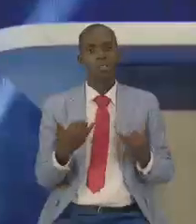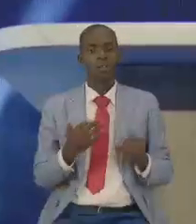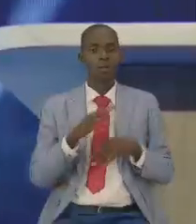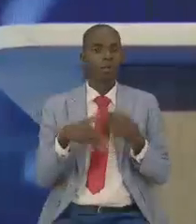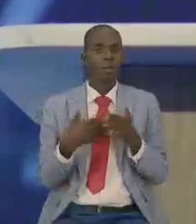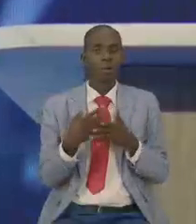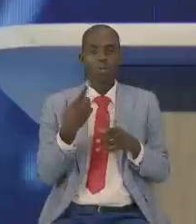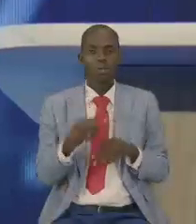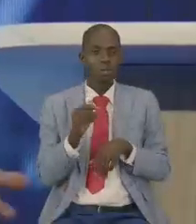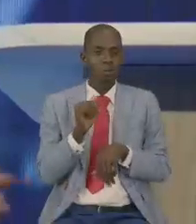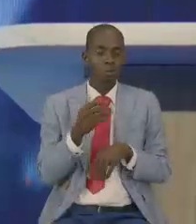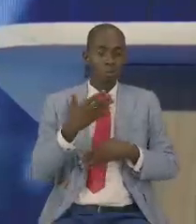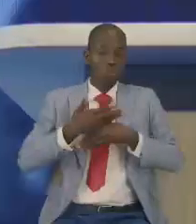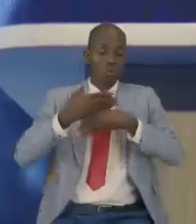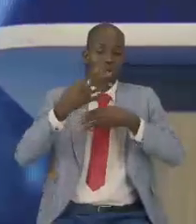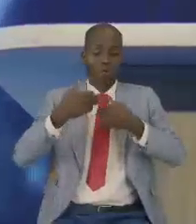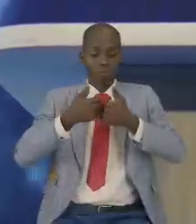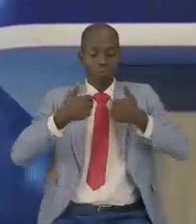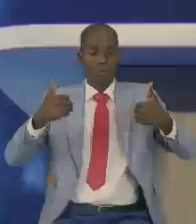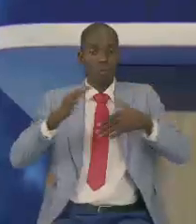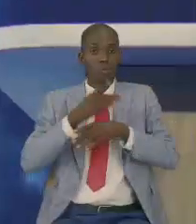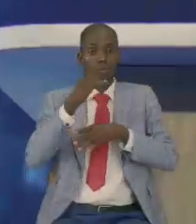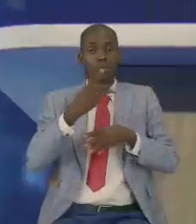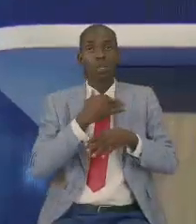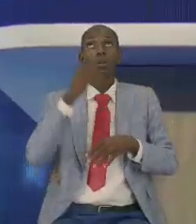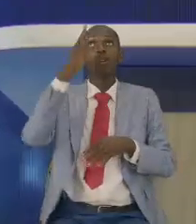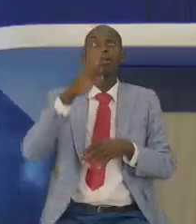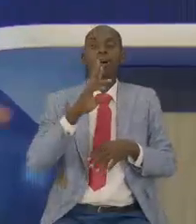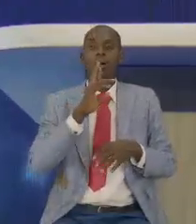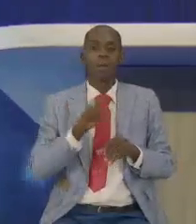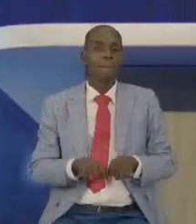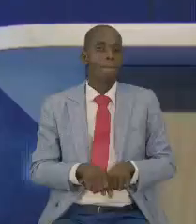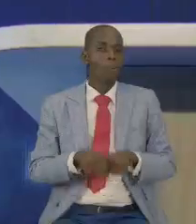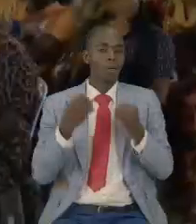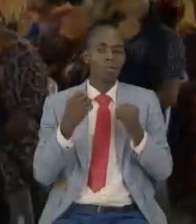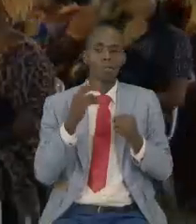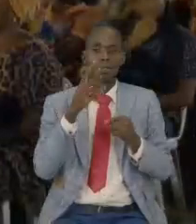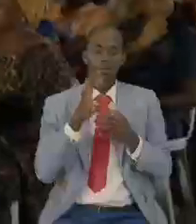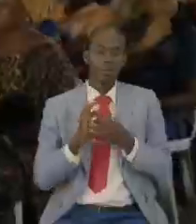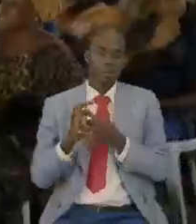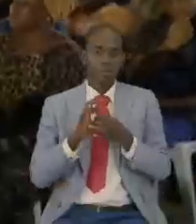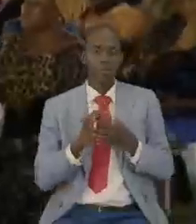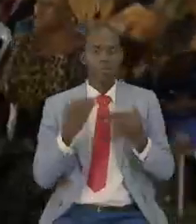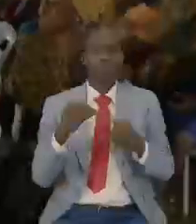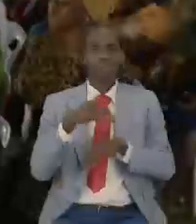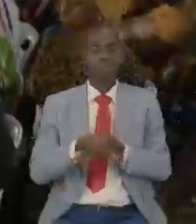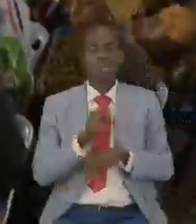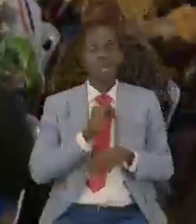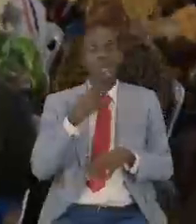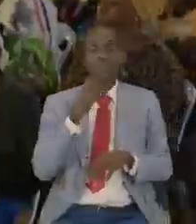are broken down. Reconciliation tonight. I said reconciliation tonight